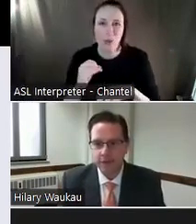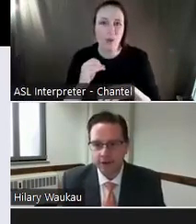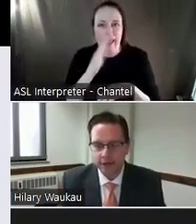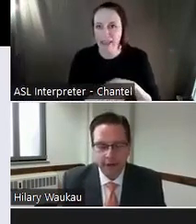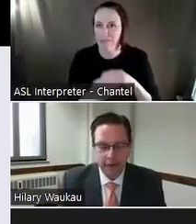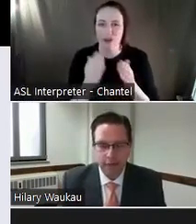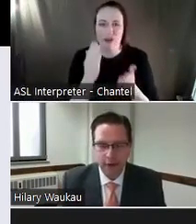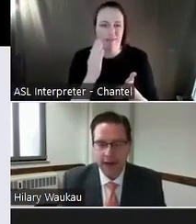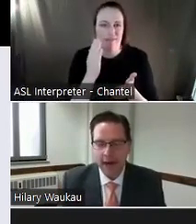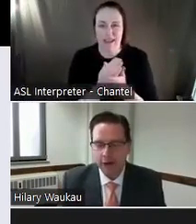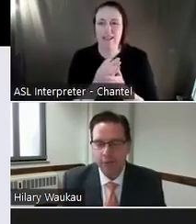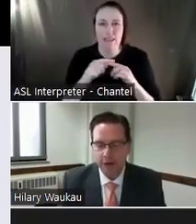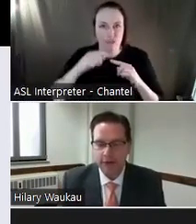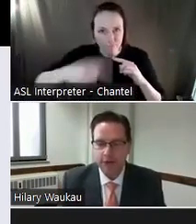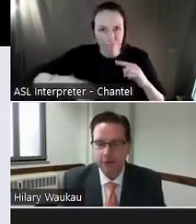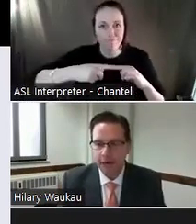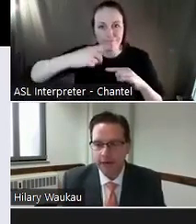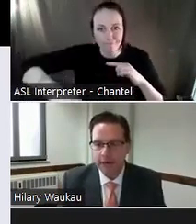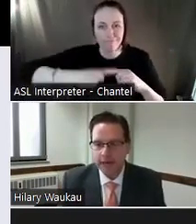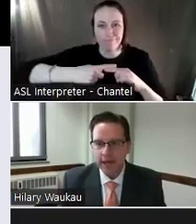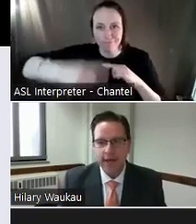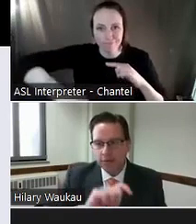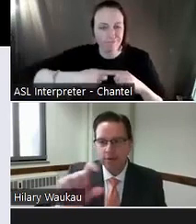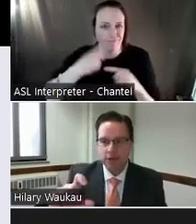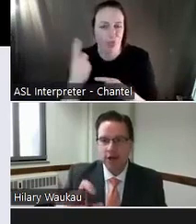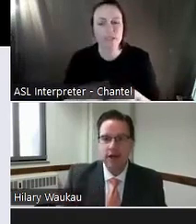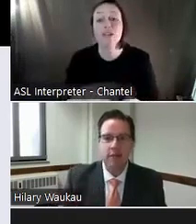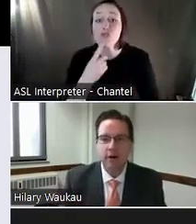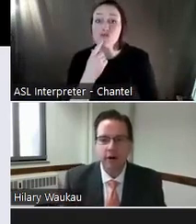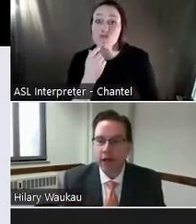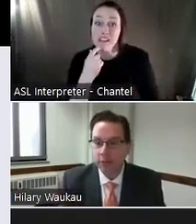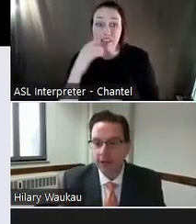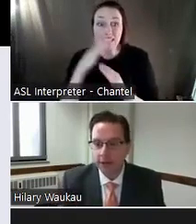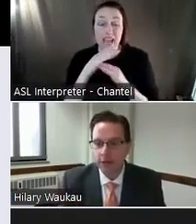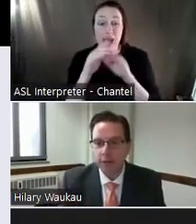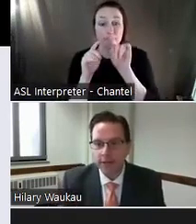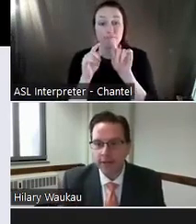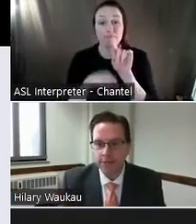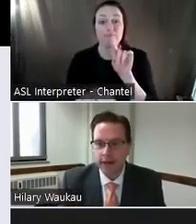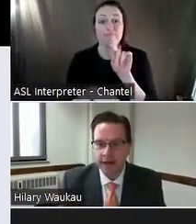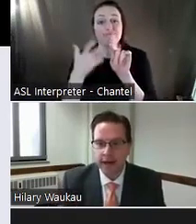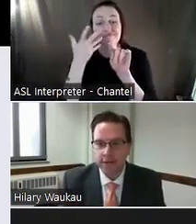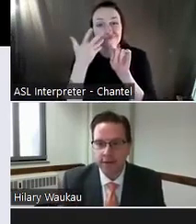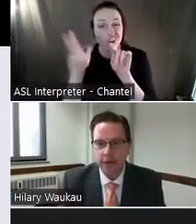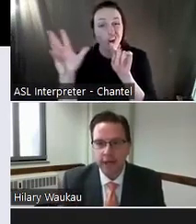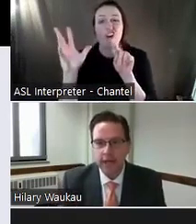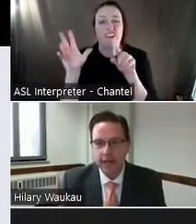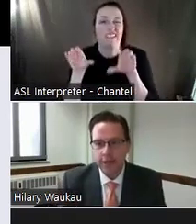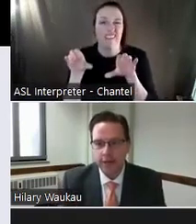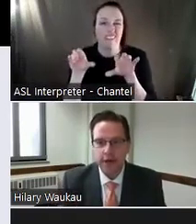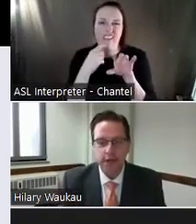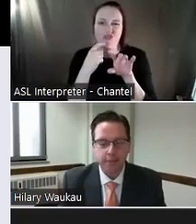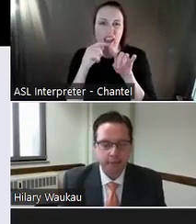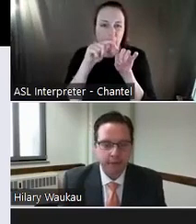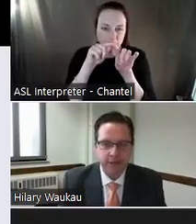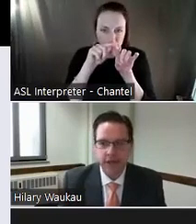of the circle here, that red arrow pointing to the right, that's where we're starting. And we've already completed those processes right now. So that